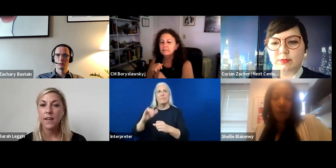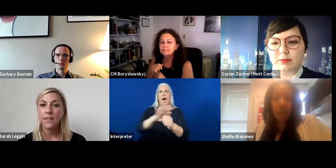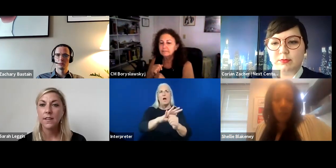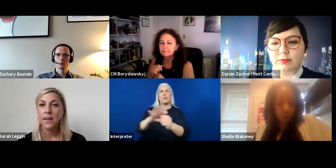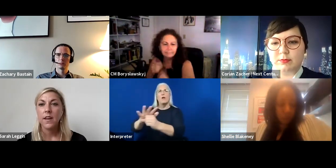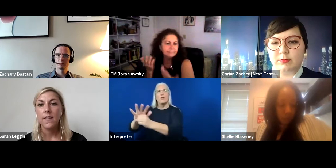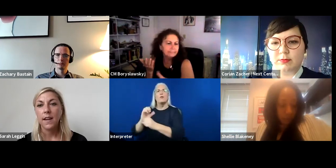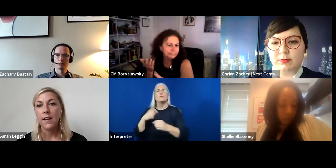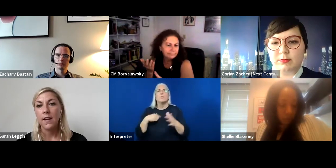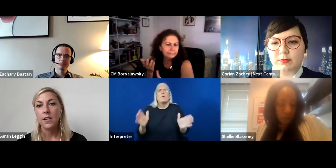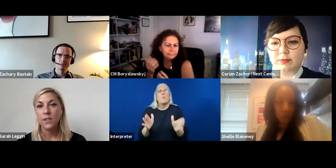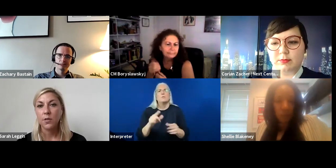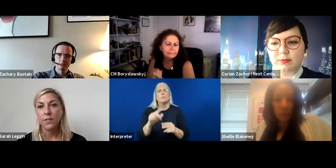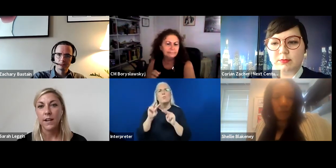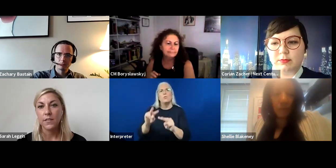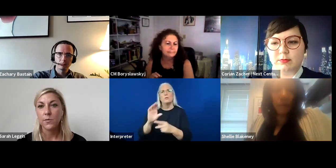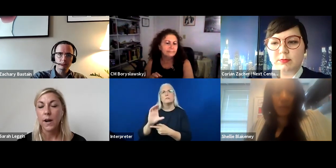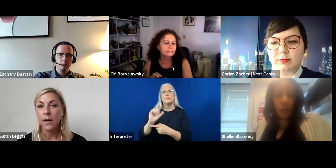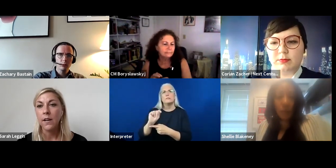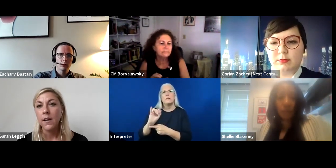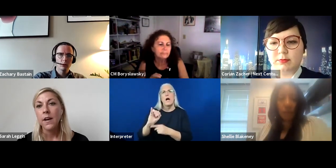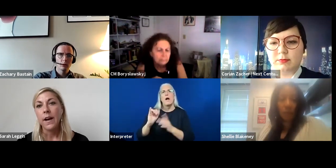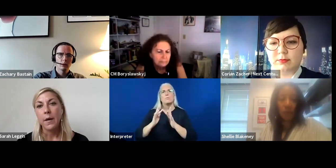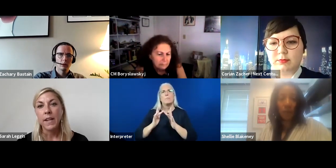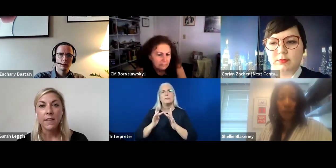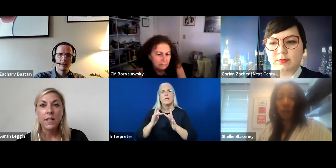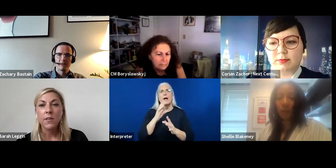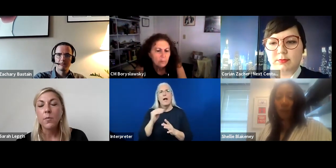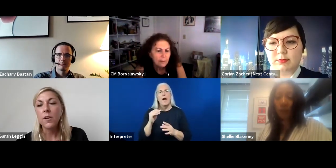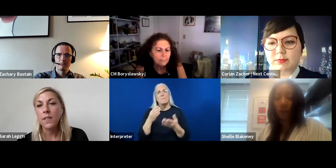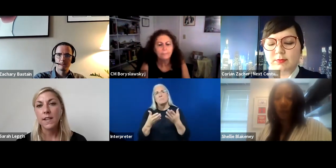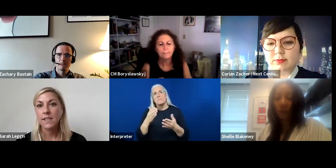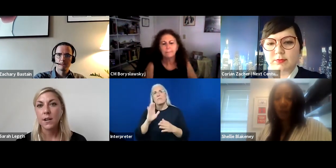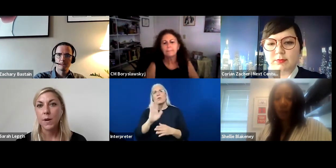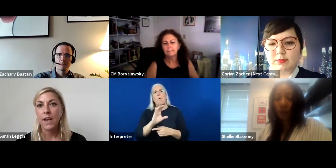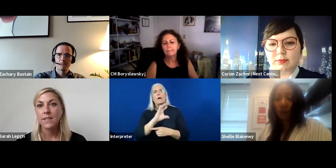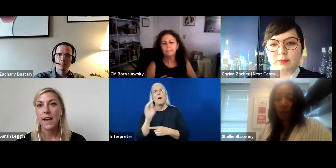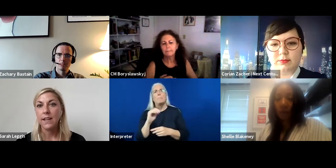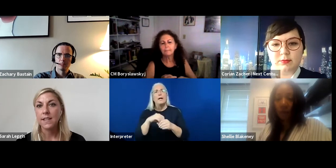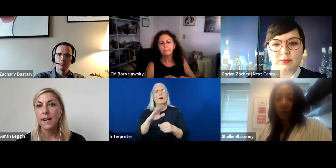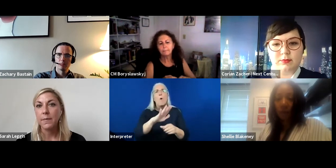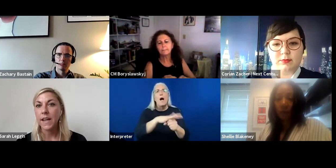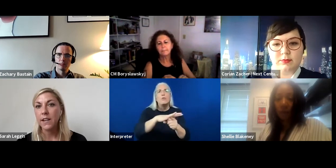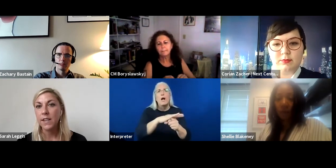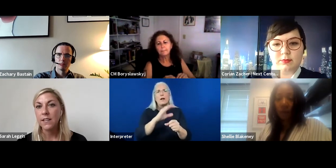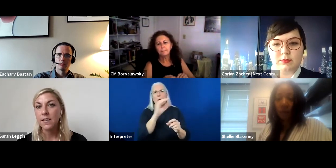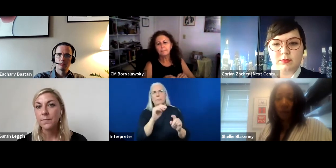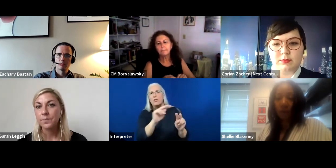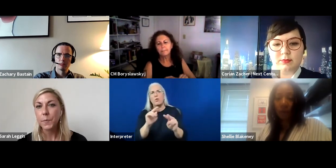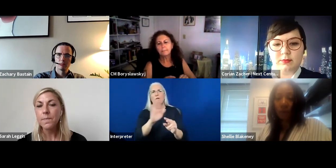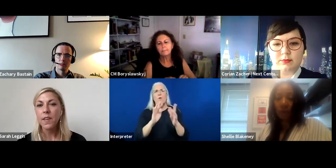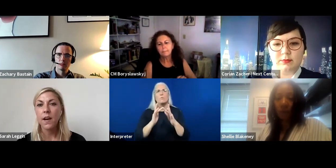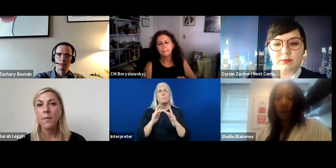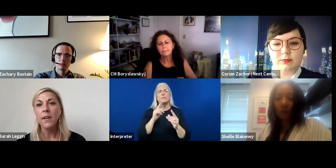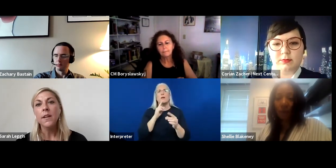resources on this, and then individual providers as well. And again, the important thing to take away is that a lot of these